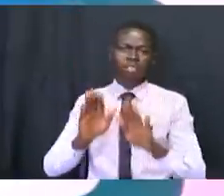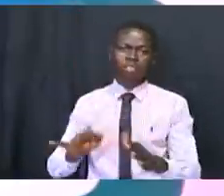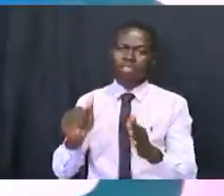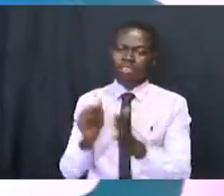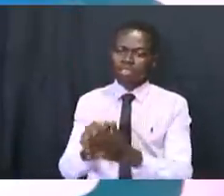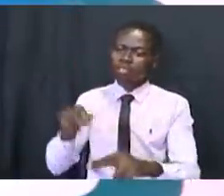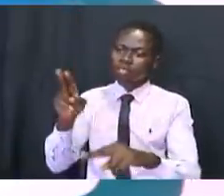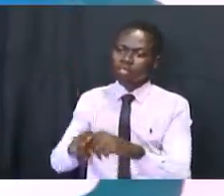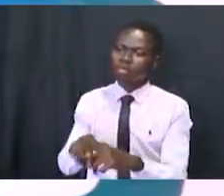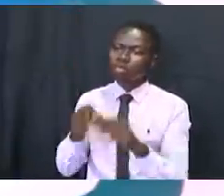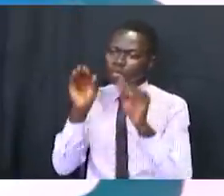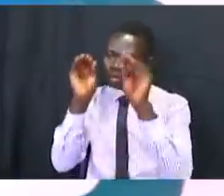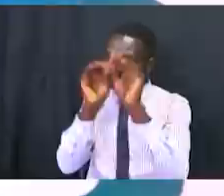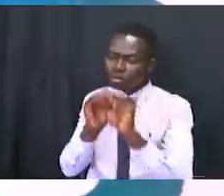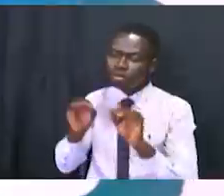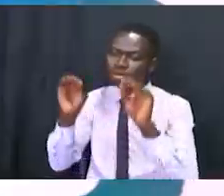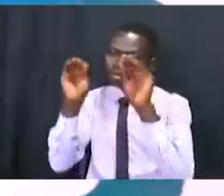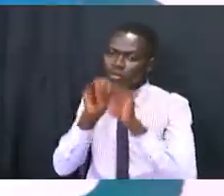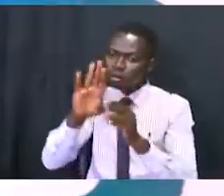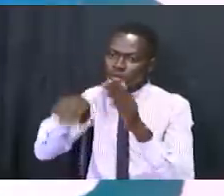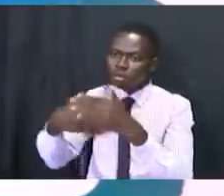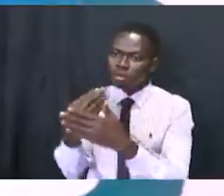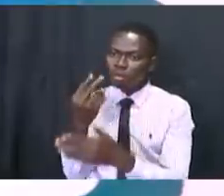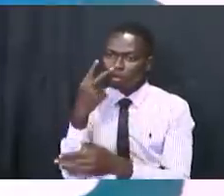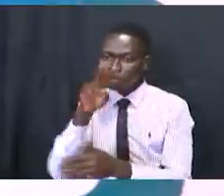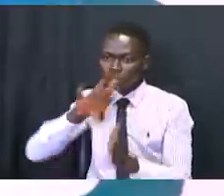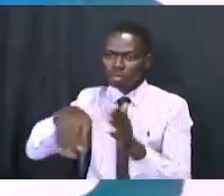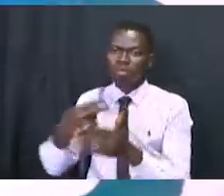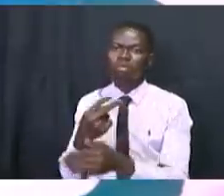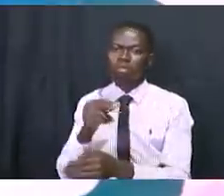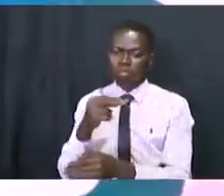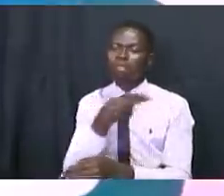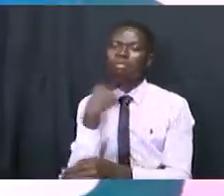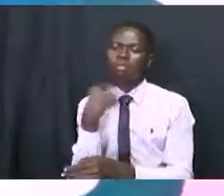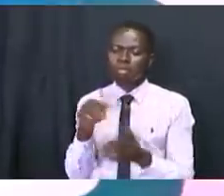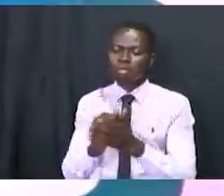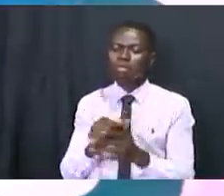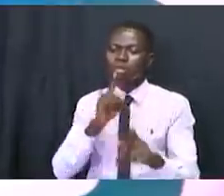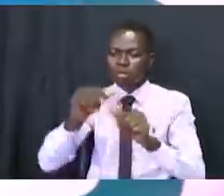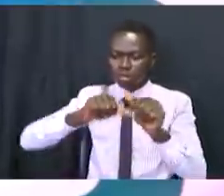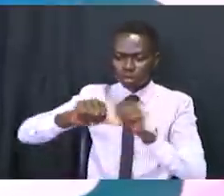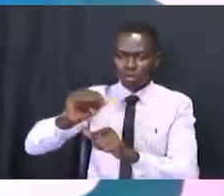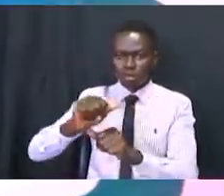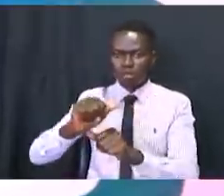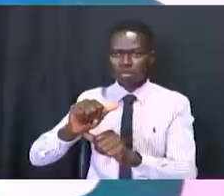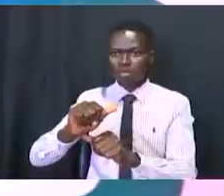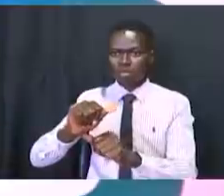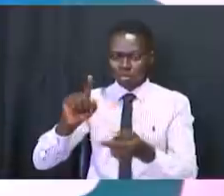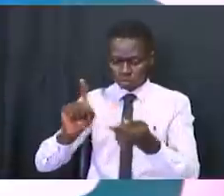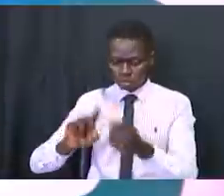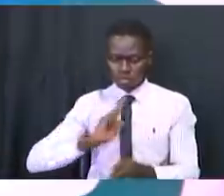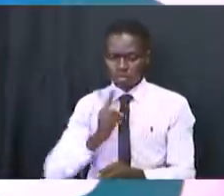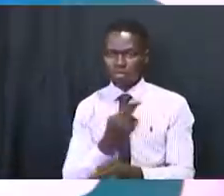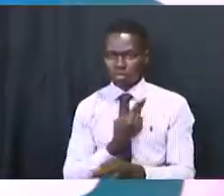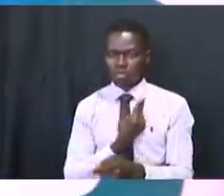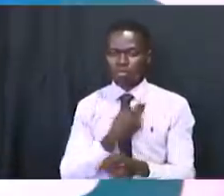back and listened and to the ministers who have spoken to us this week. I think that we